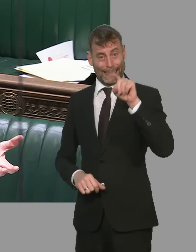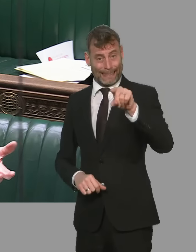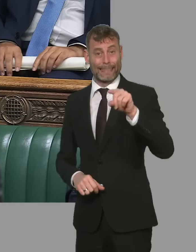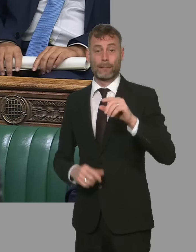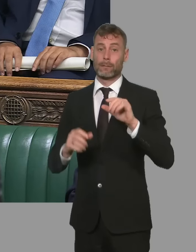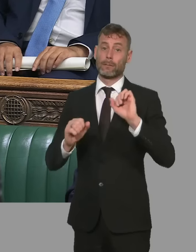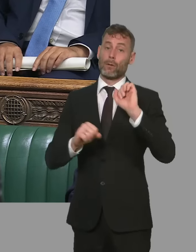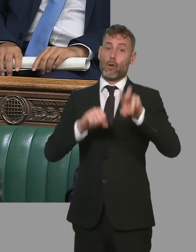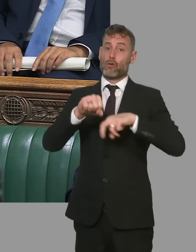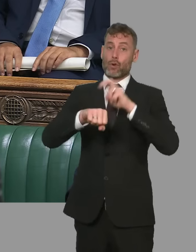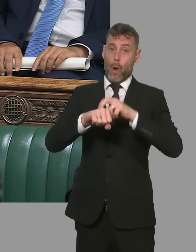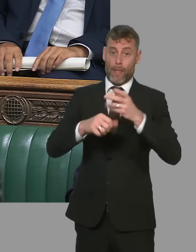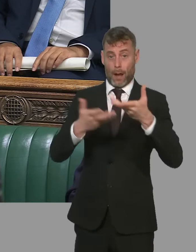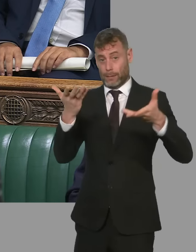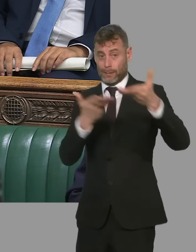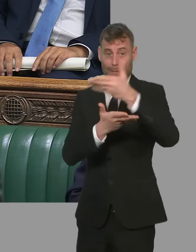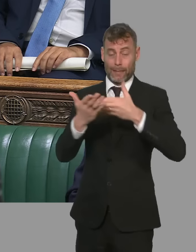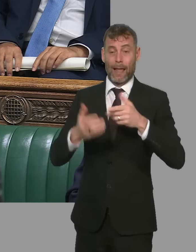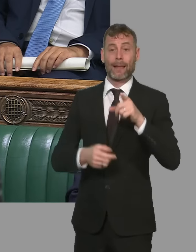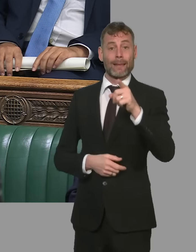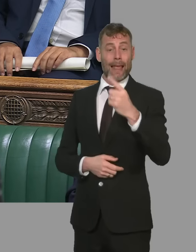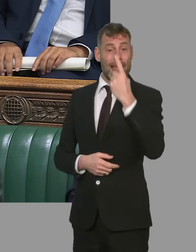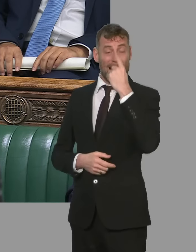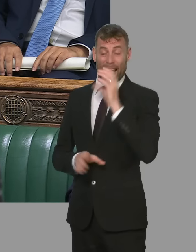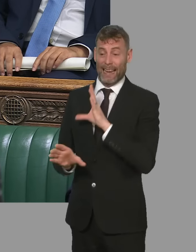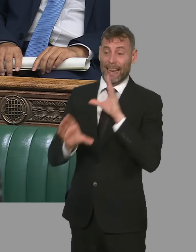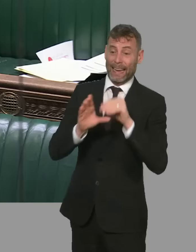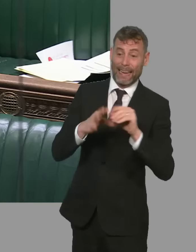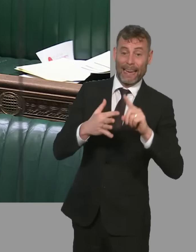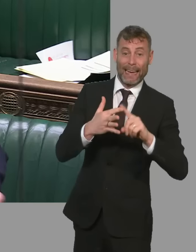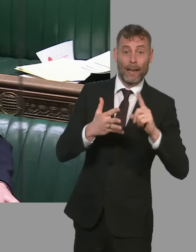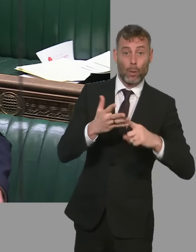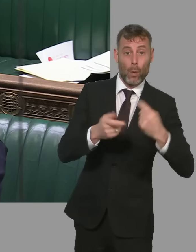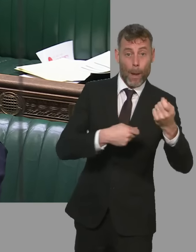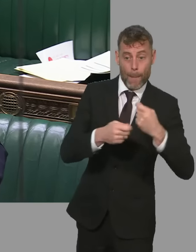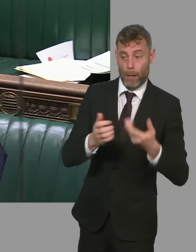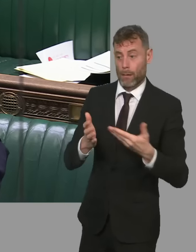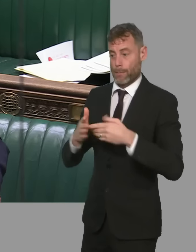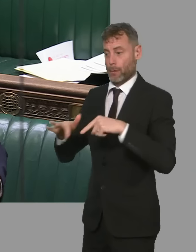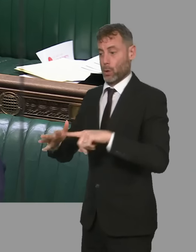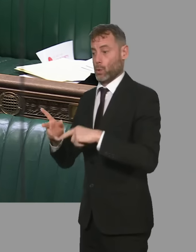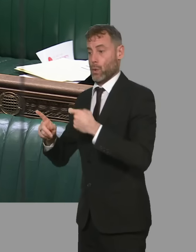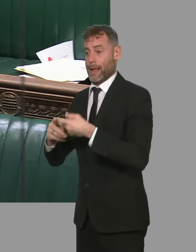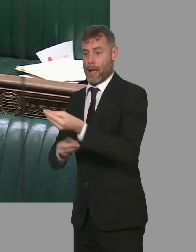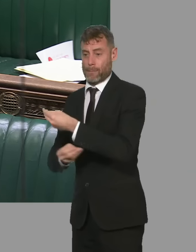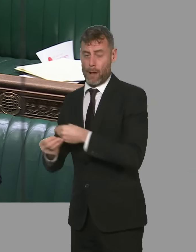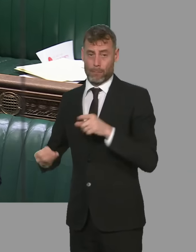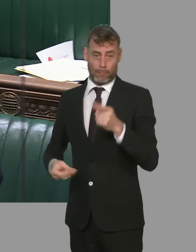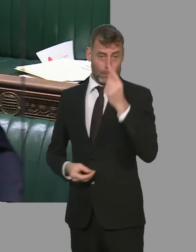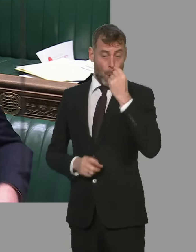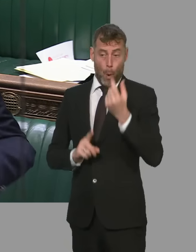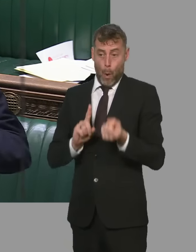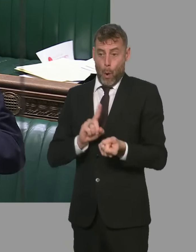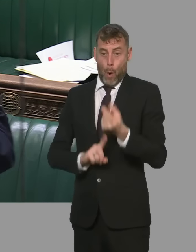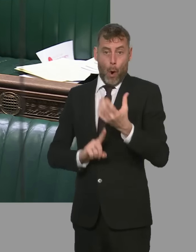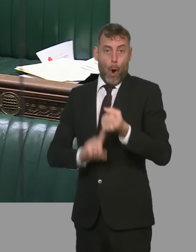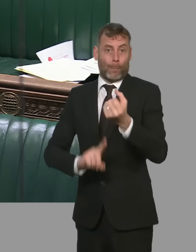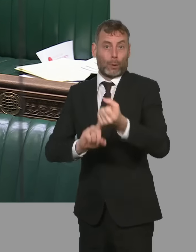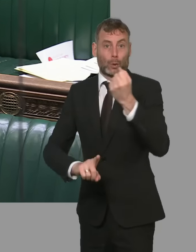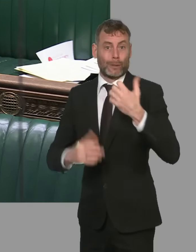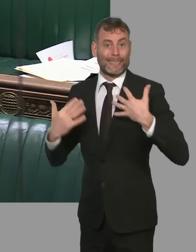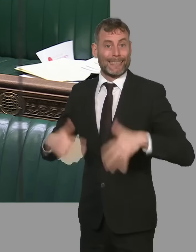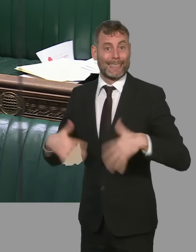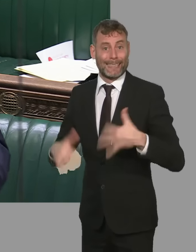extraordinary opportunity, along with its innovation and ingenuity. Being in government requires taking difficult decisions with the money you've got.